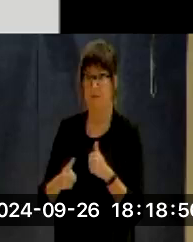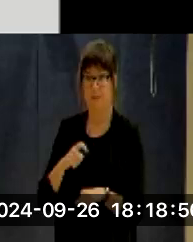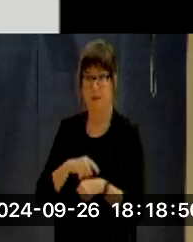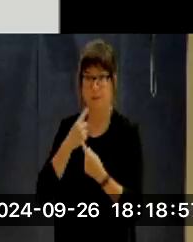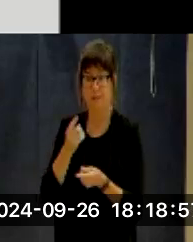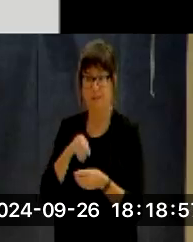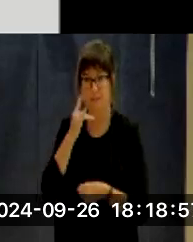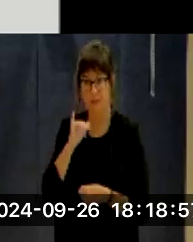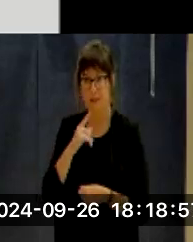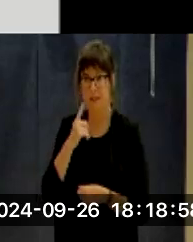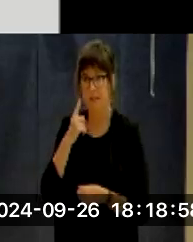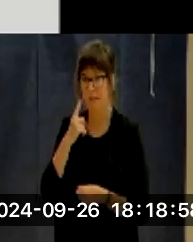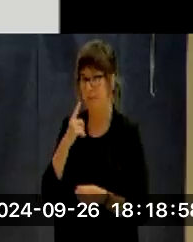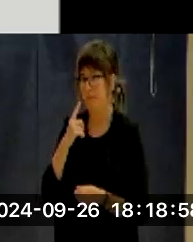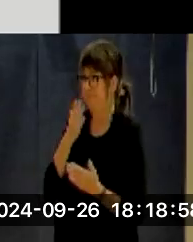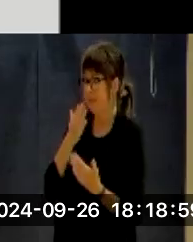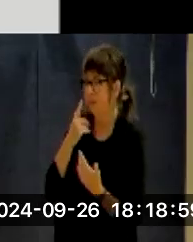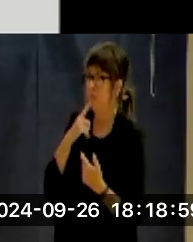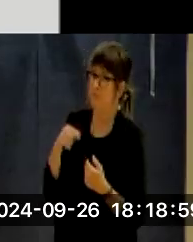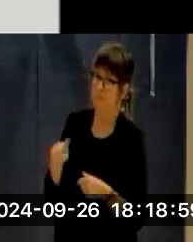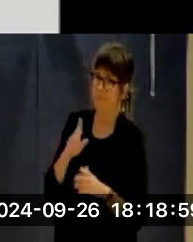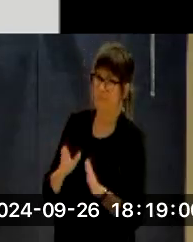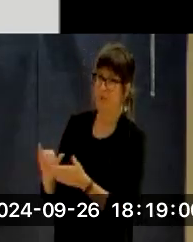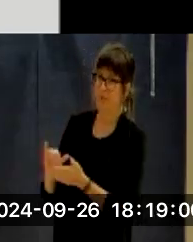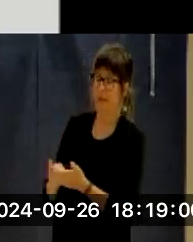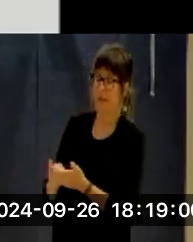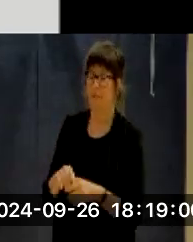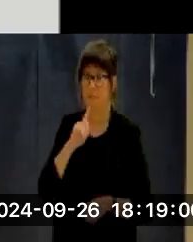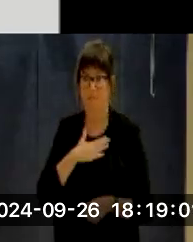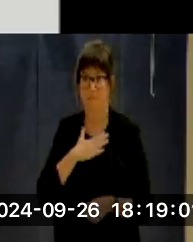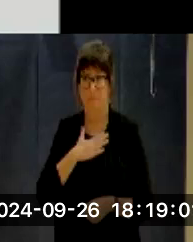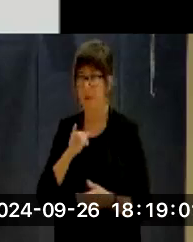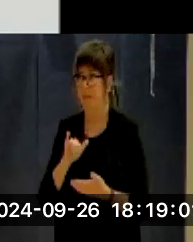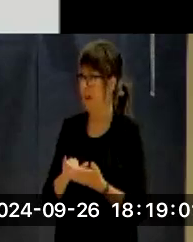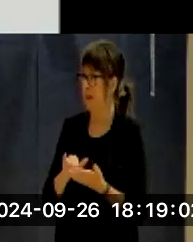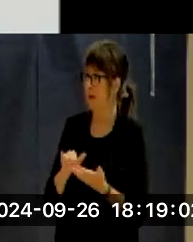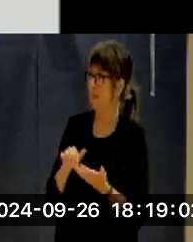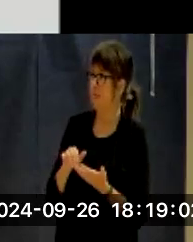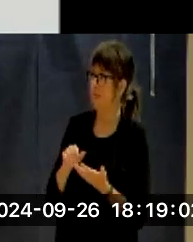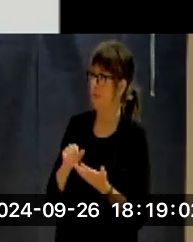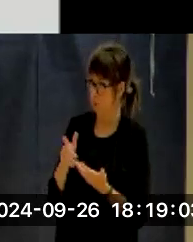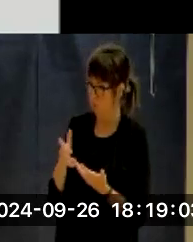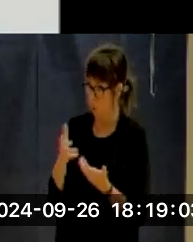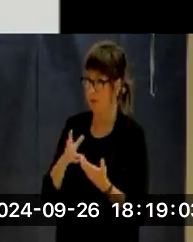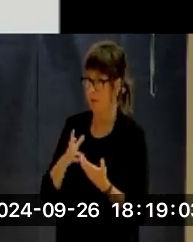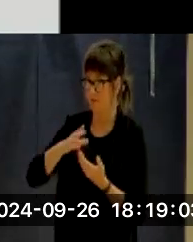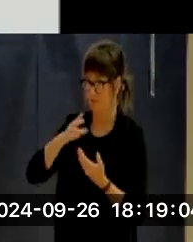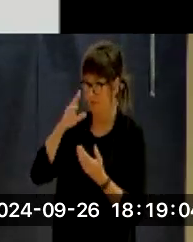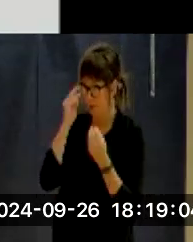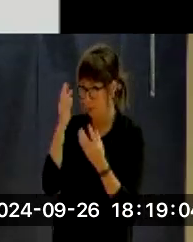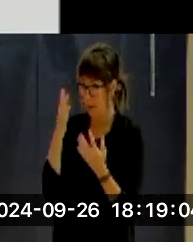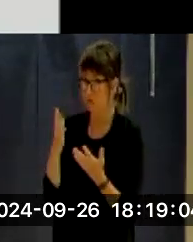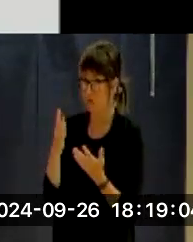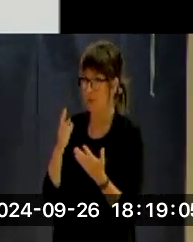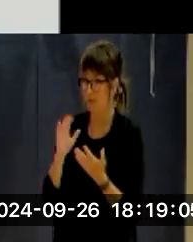to the Civil Rights Department for arranging it. I was especially glad that you're looking for, to be told that you're looking for information that could lead